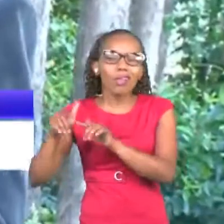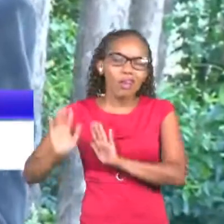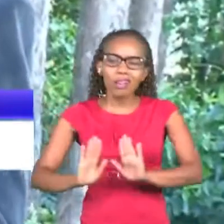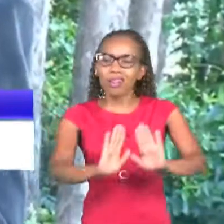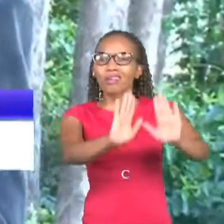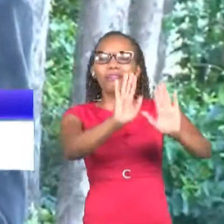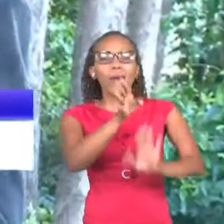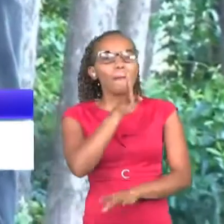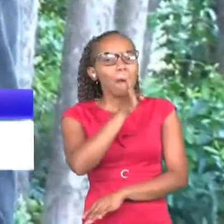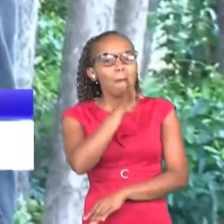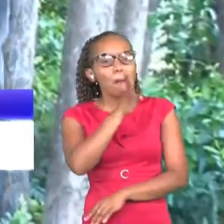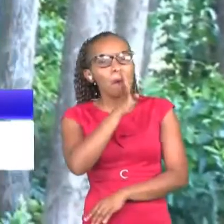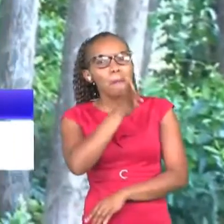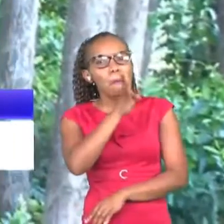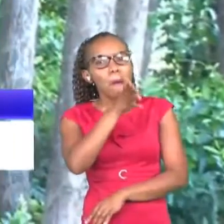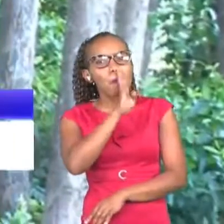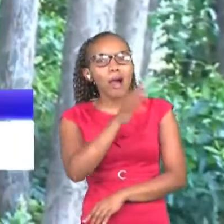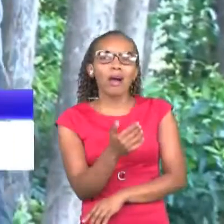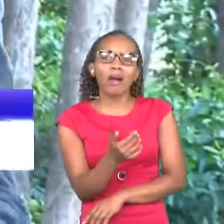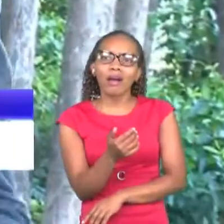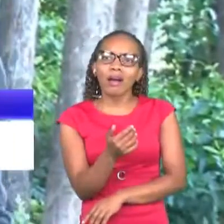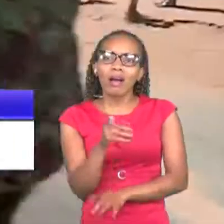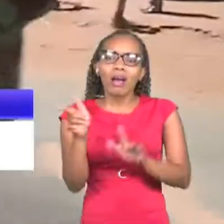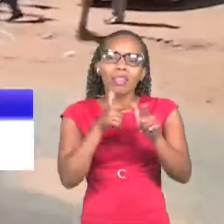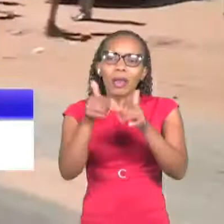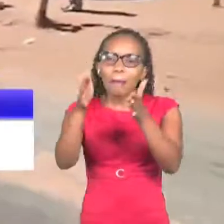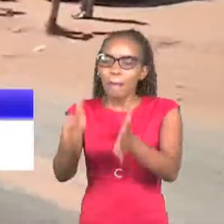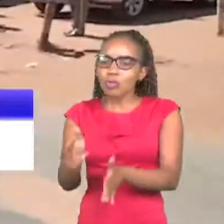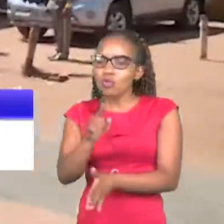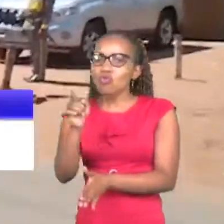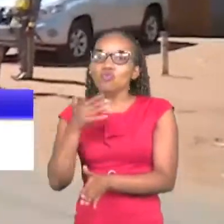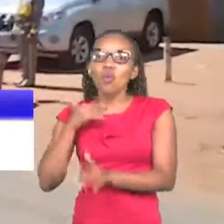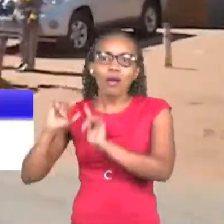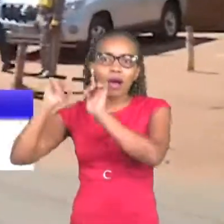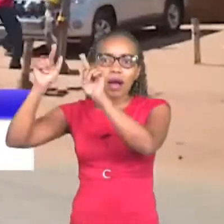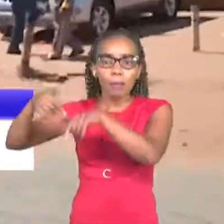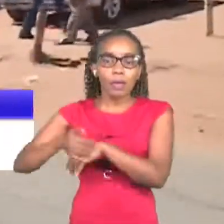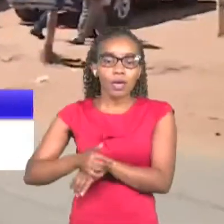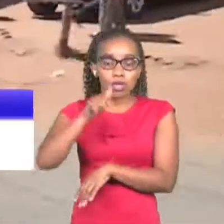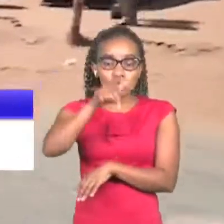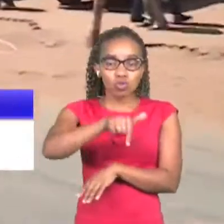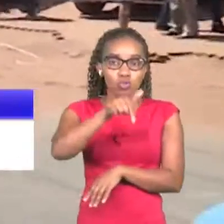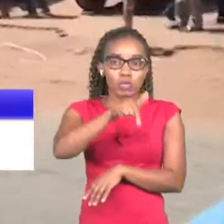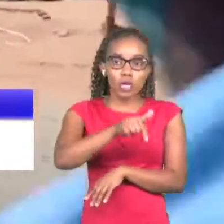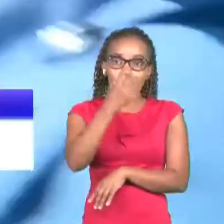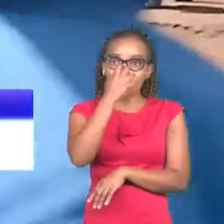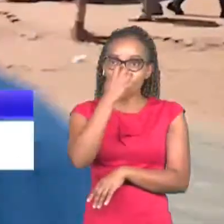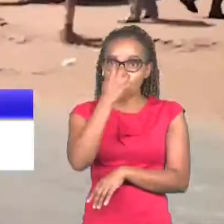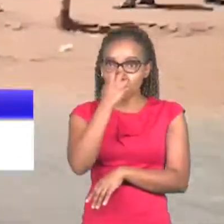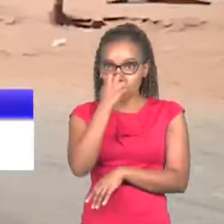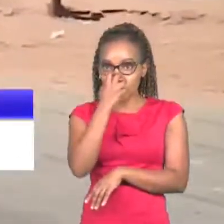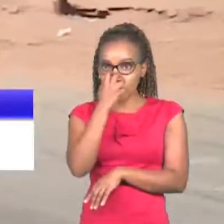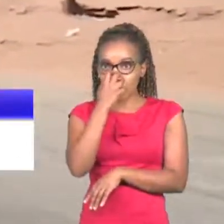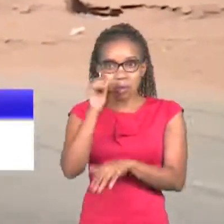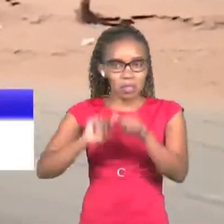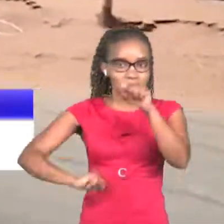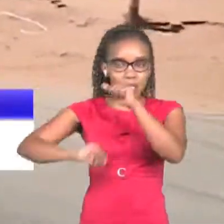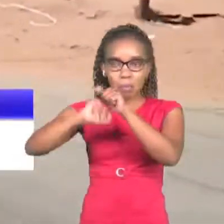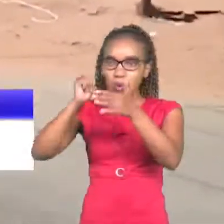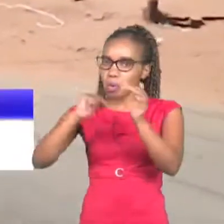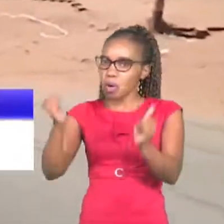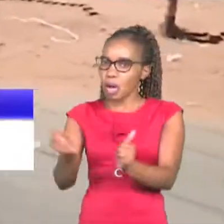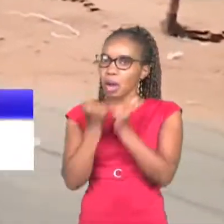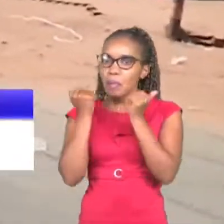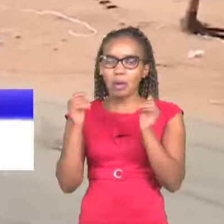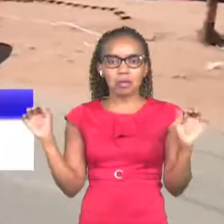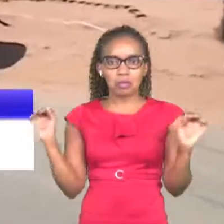aongee, na mwenye unataka pia atakuja. Earlier today, the deputy president also condemned the violence. Ivy Kavai,